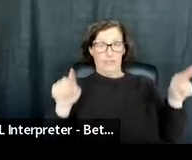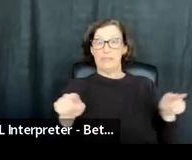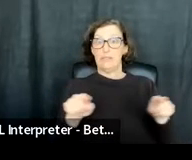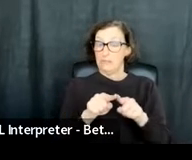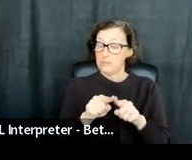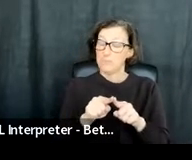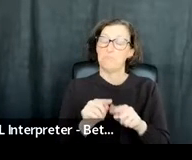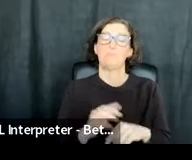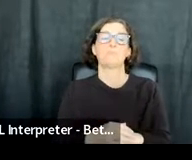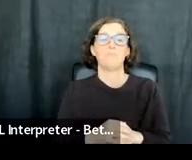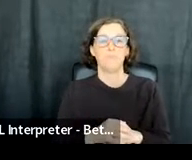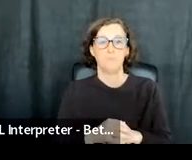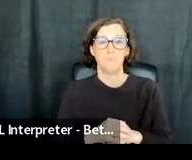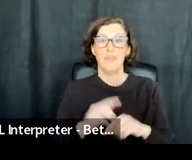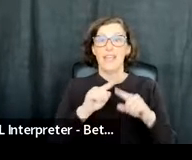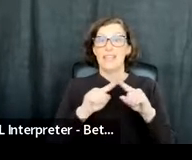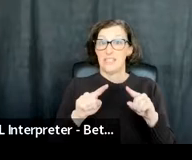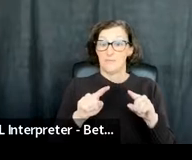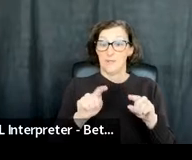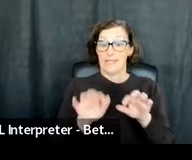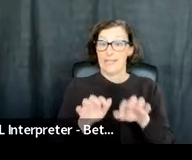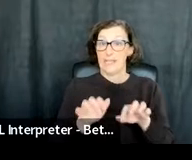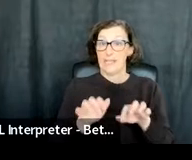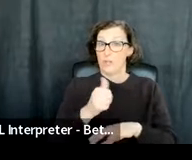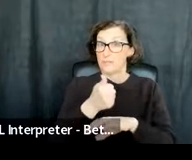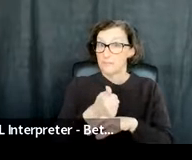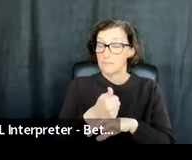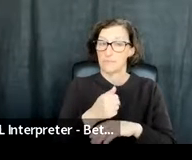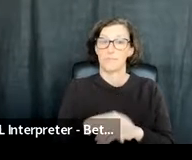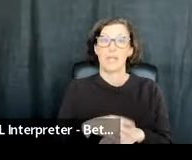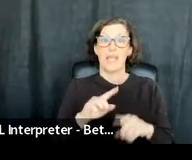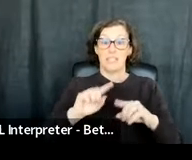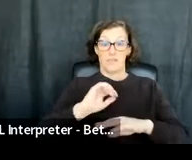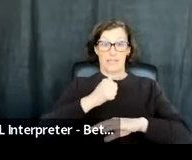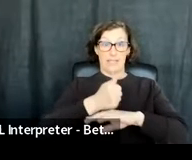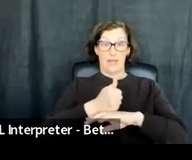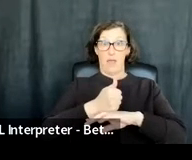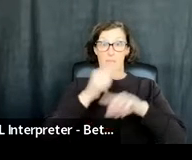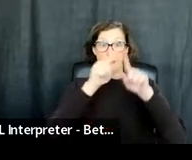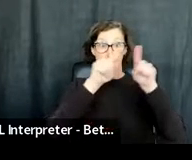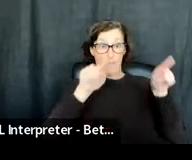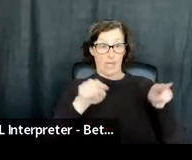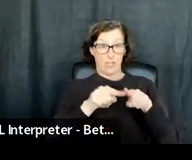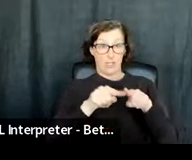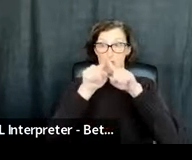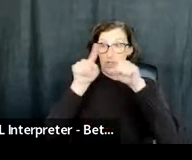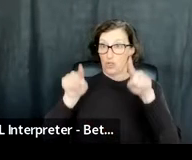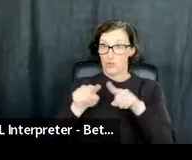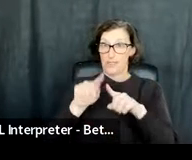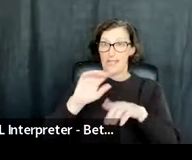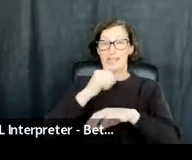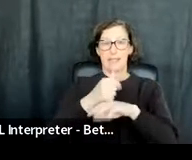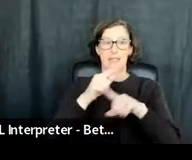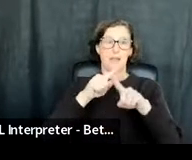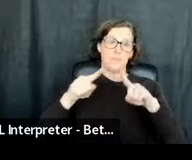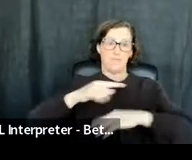different keyboard layouts, different positioning of monitors, mounting different desks,